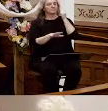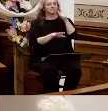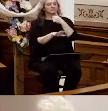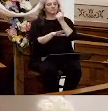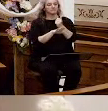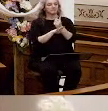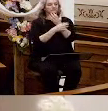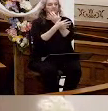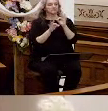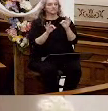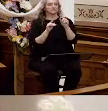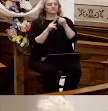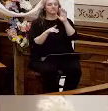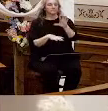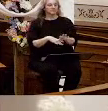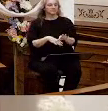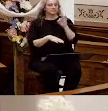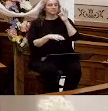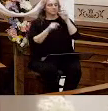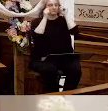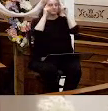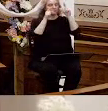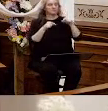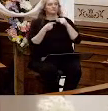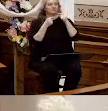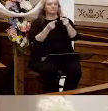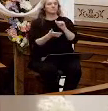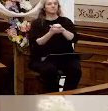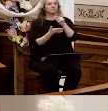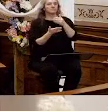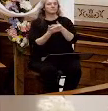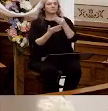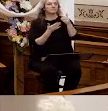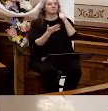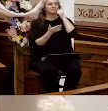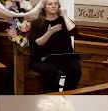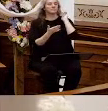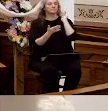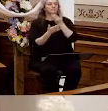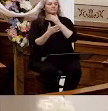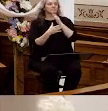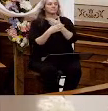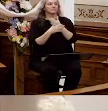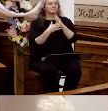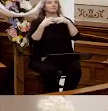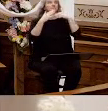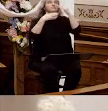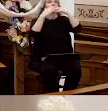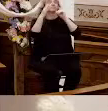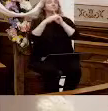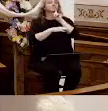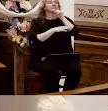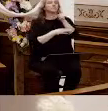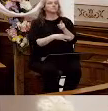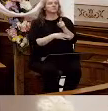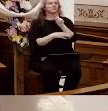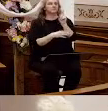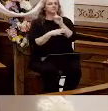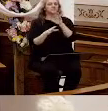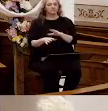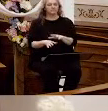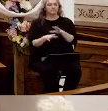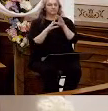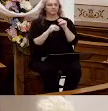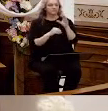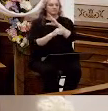to discover the amazing gifts that you have given to each of us and to share and build a reality where